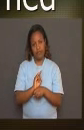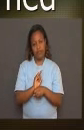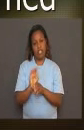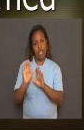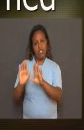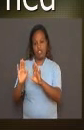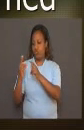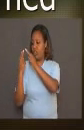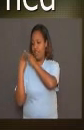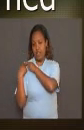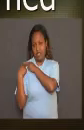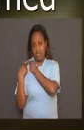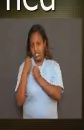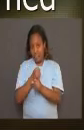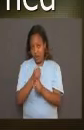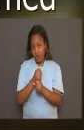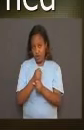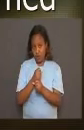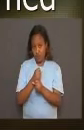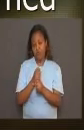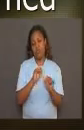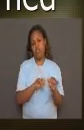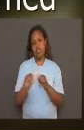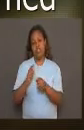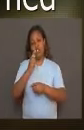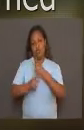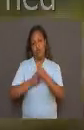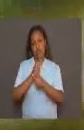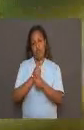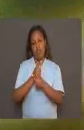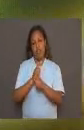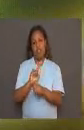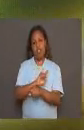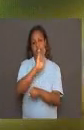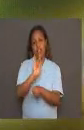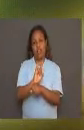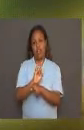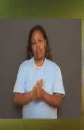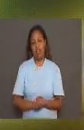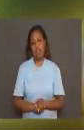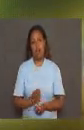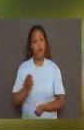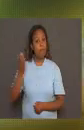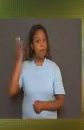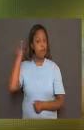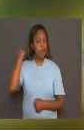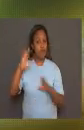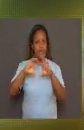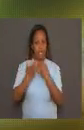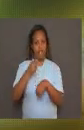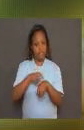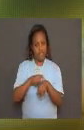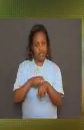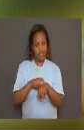their responsibilities as global citizens. Last time, we took